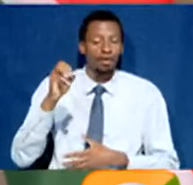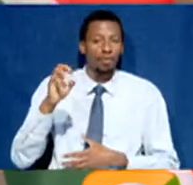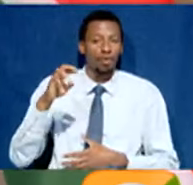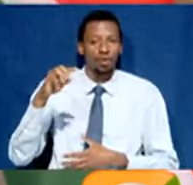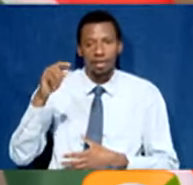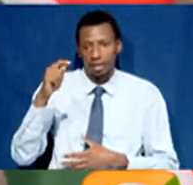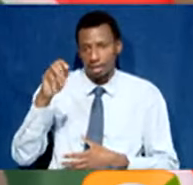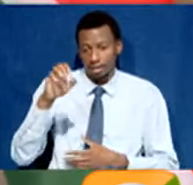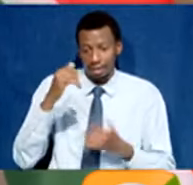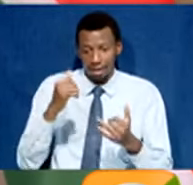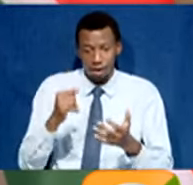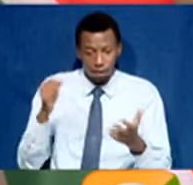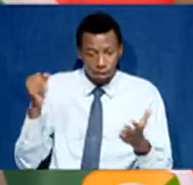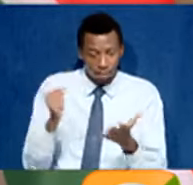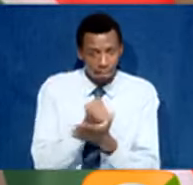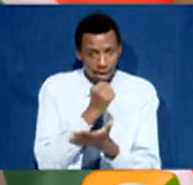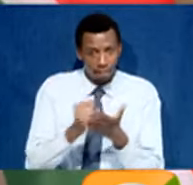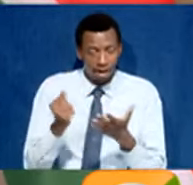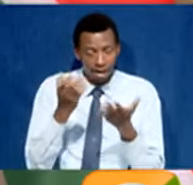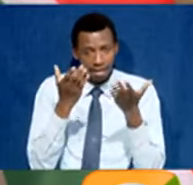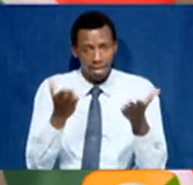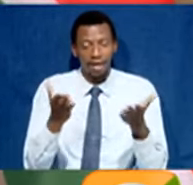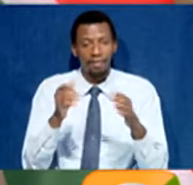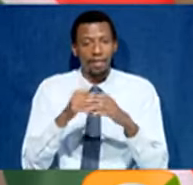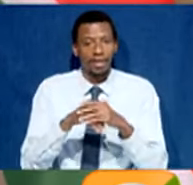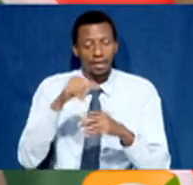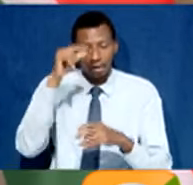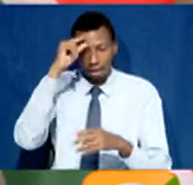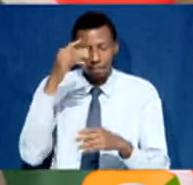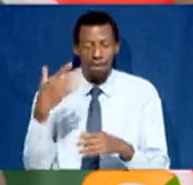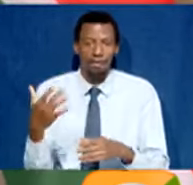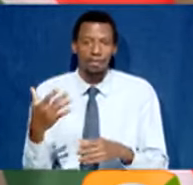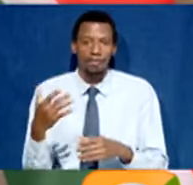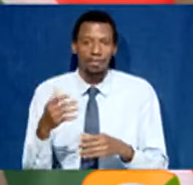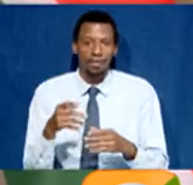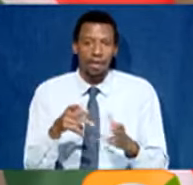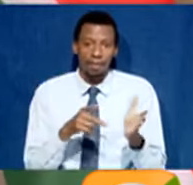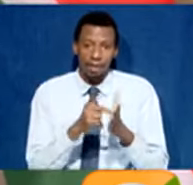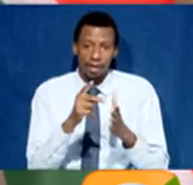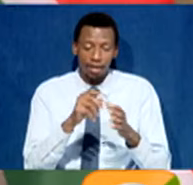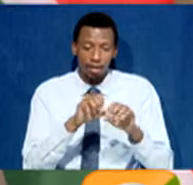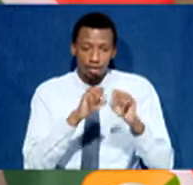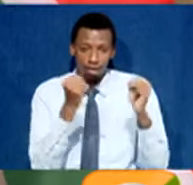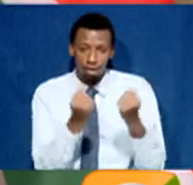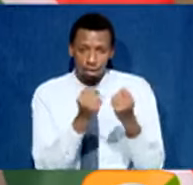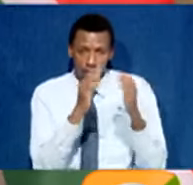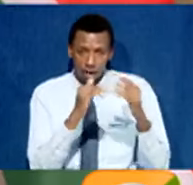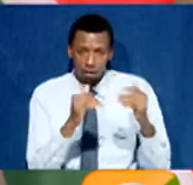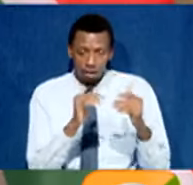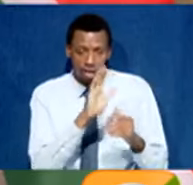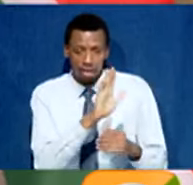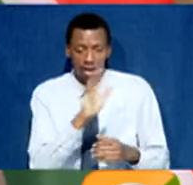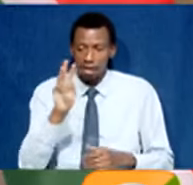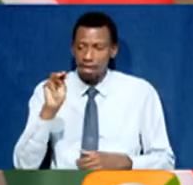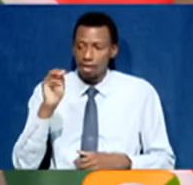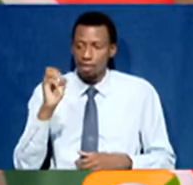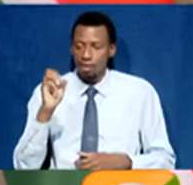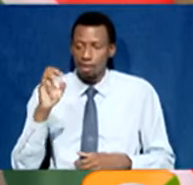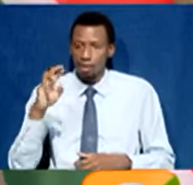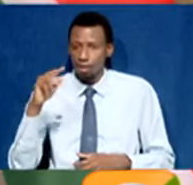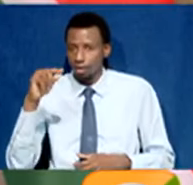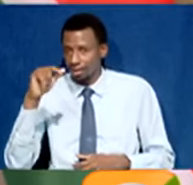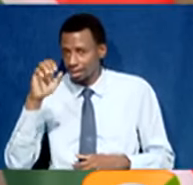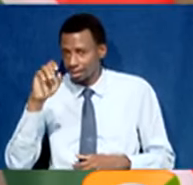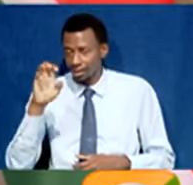that the people who will buy social houses, their mortgage will be at 3%. The people who will buy affordable